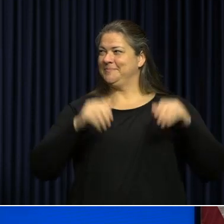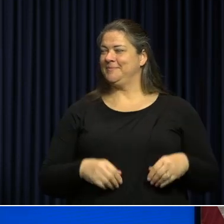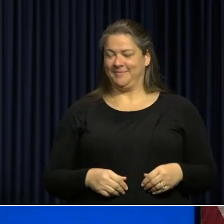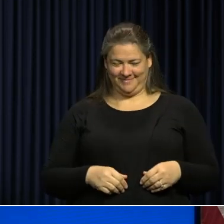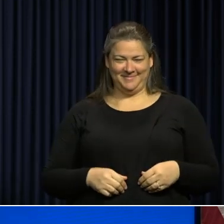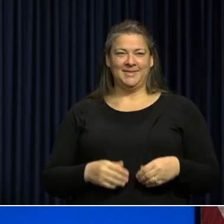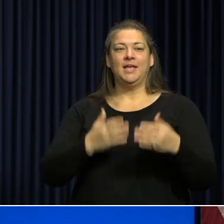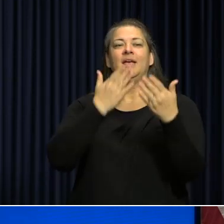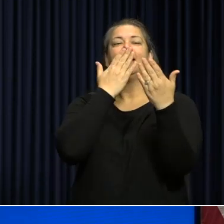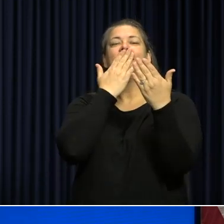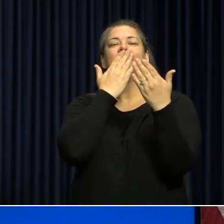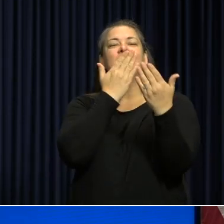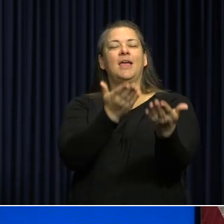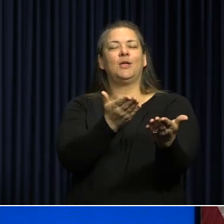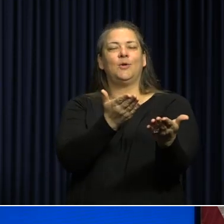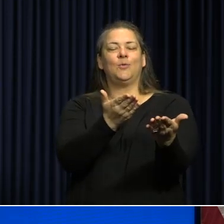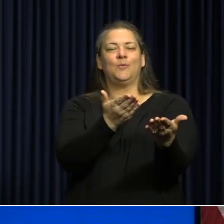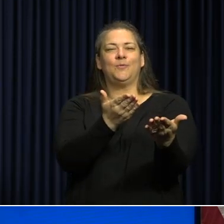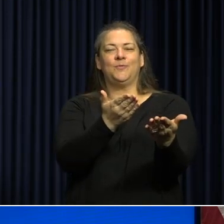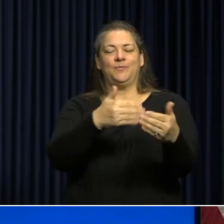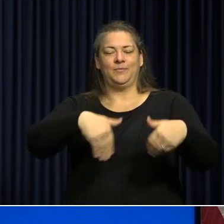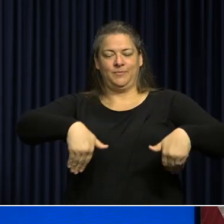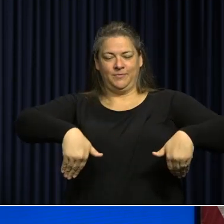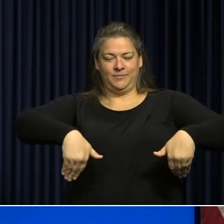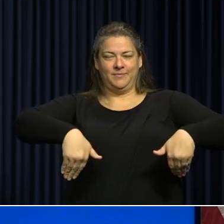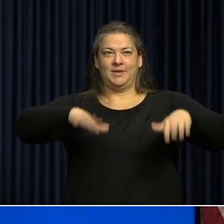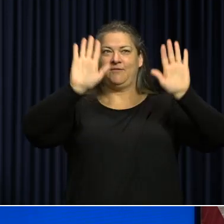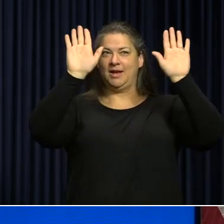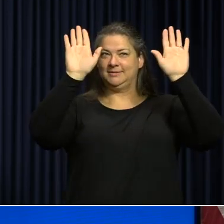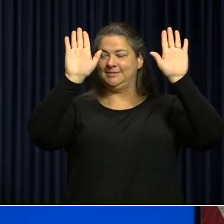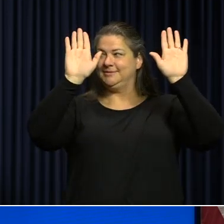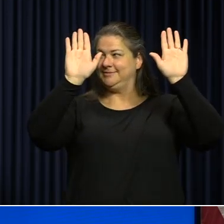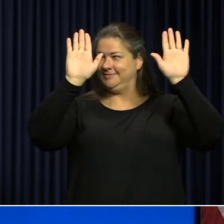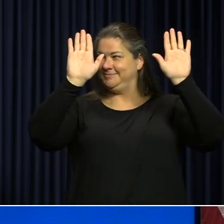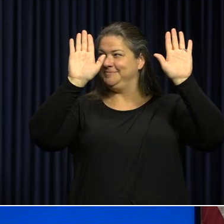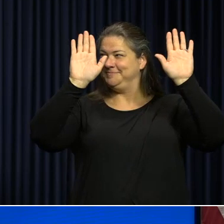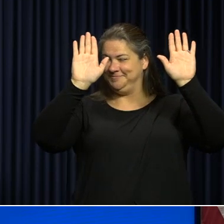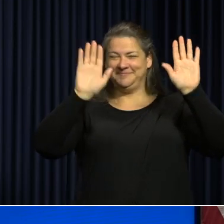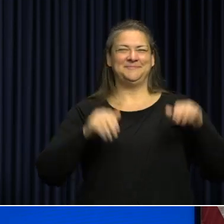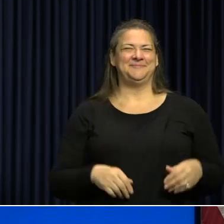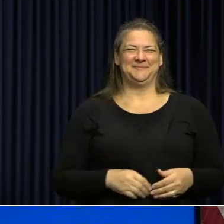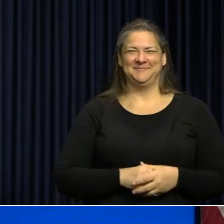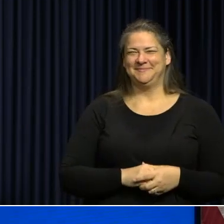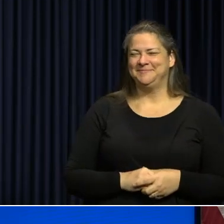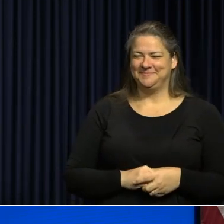Let's do it one more time. Thank you for your sacrifice.